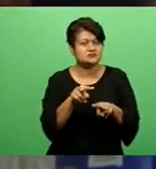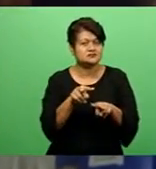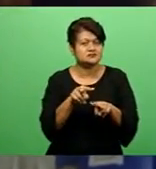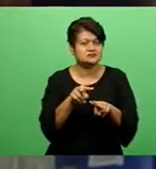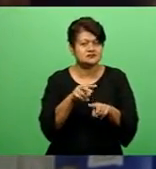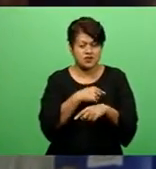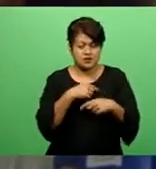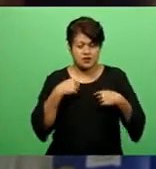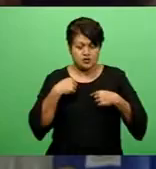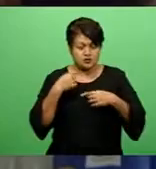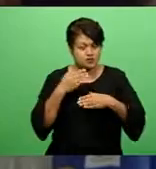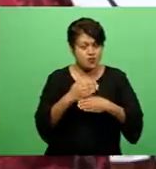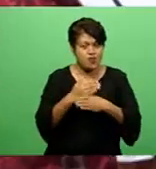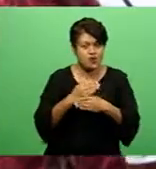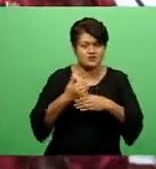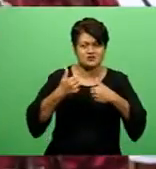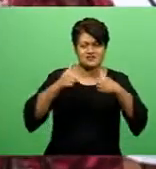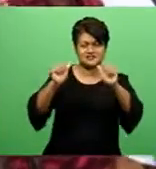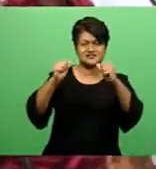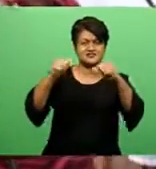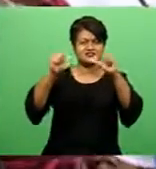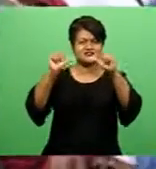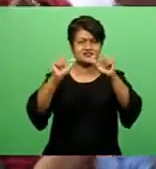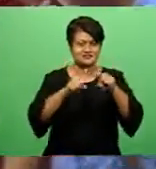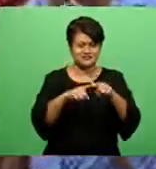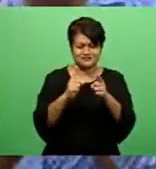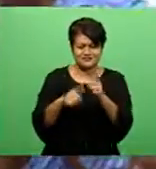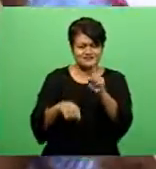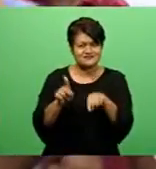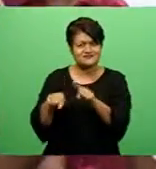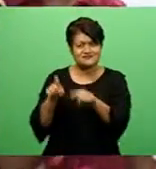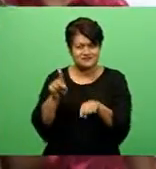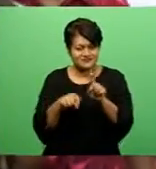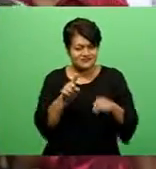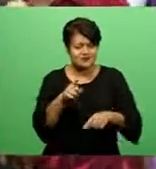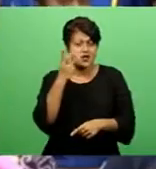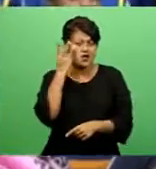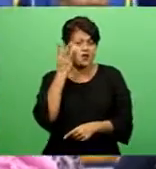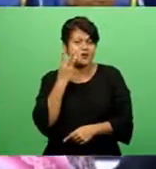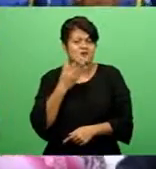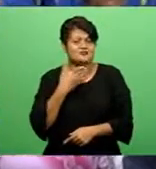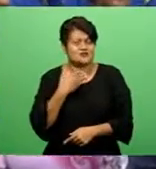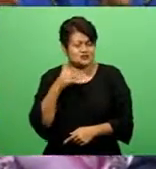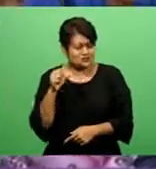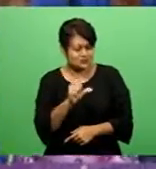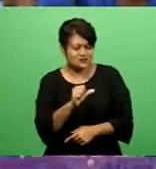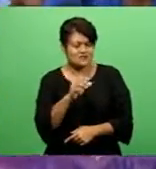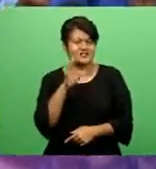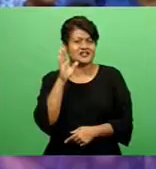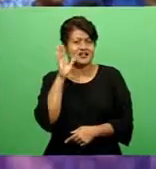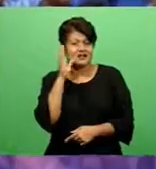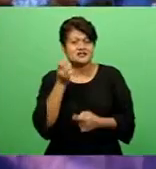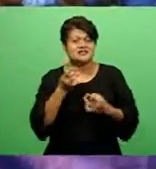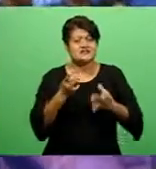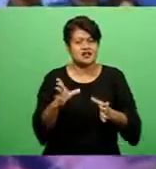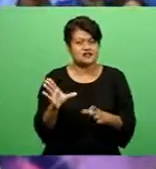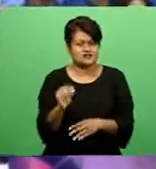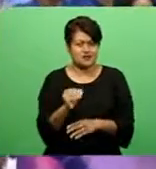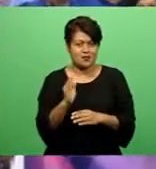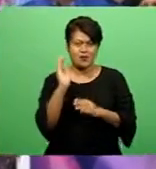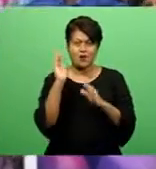towards achieving workplace diversity and ensuring women's voices are heard starts from home. Apinisong